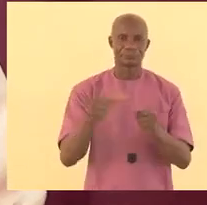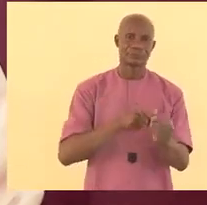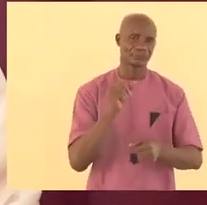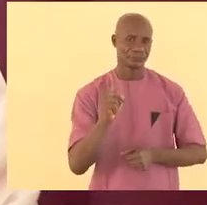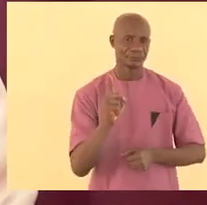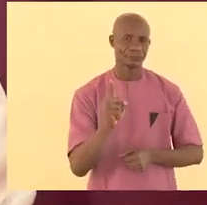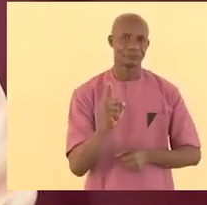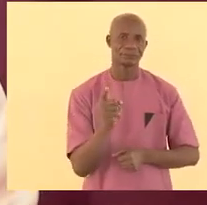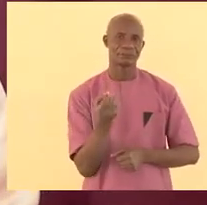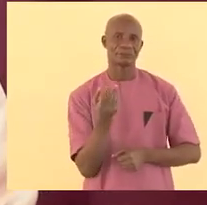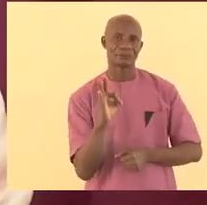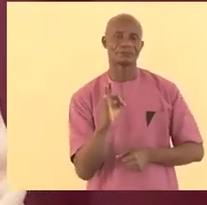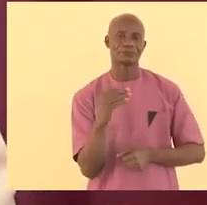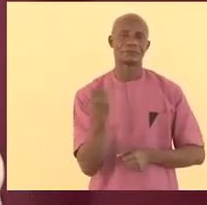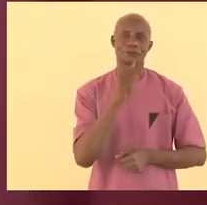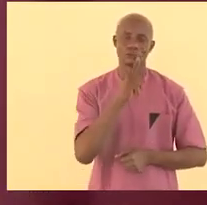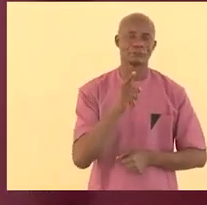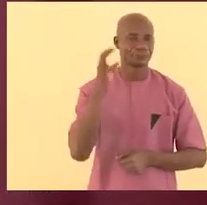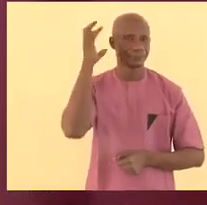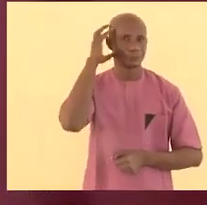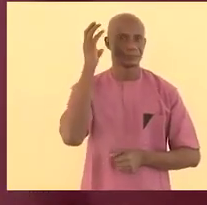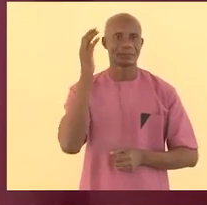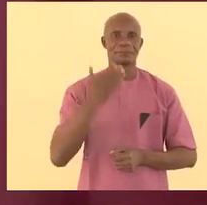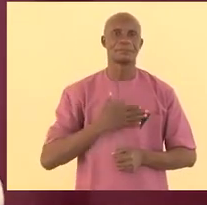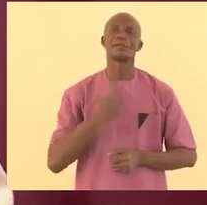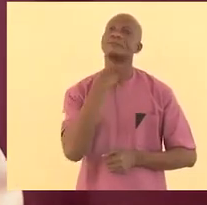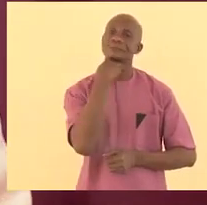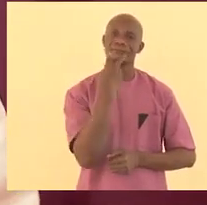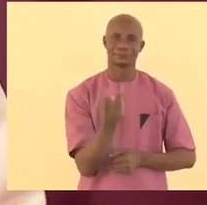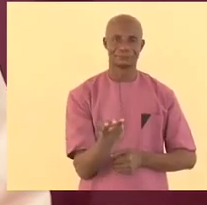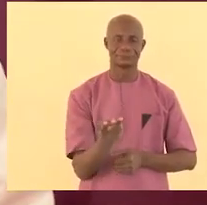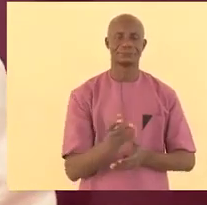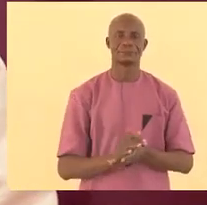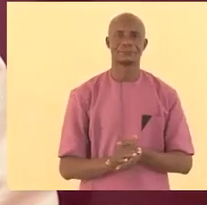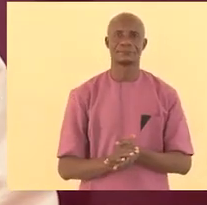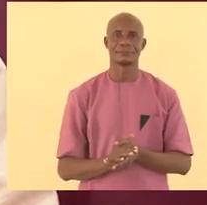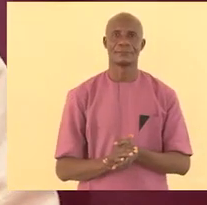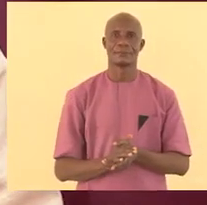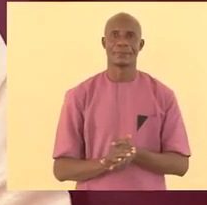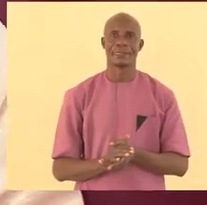Everyone who is of the truth hears my voice."